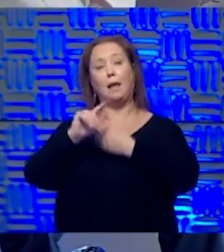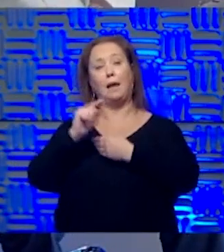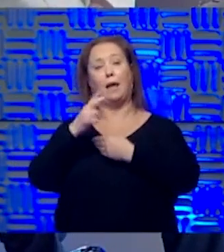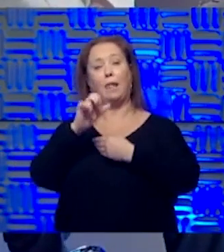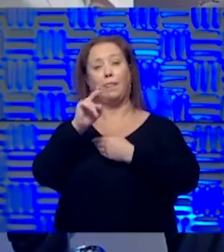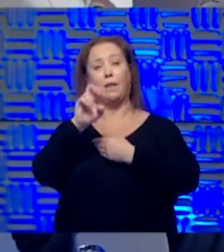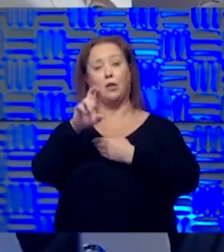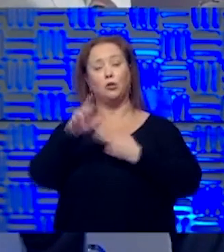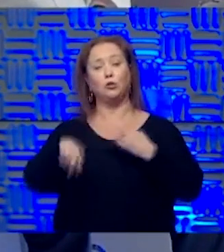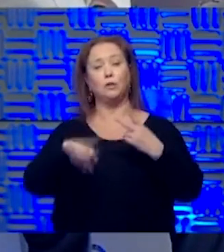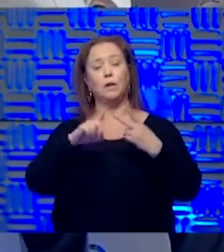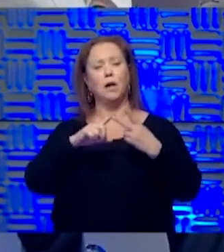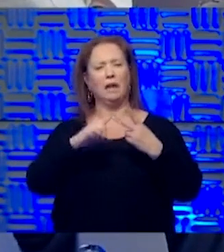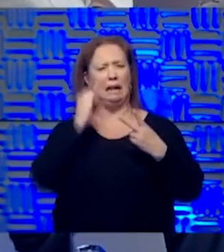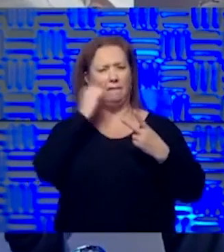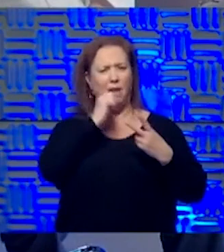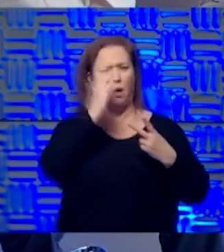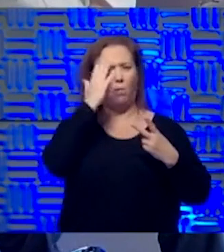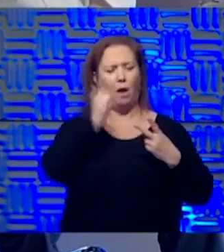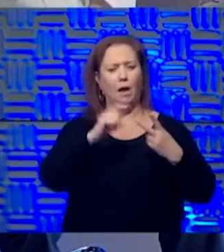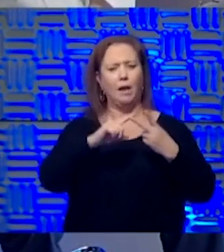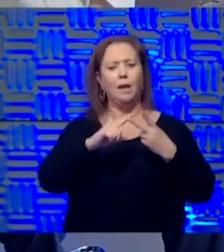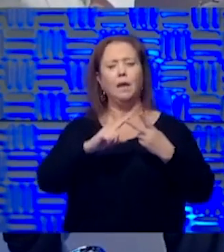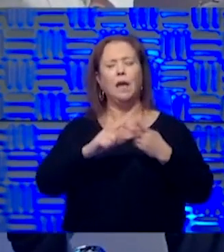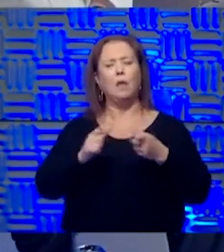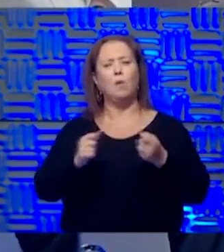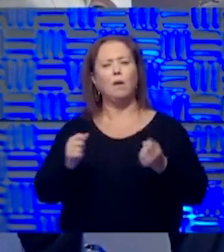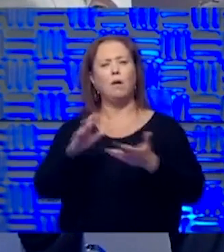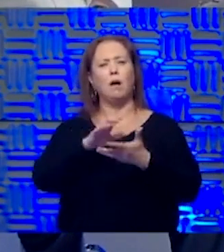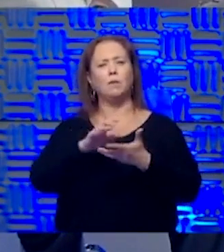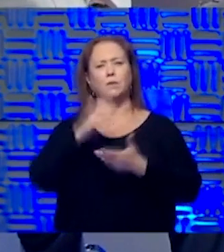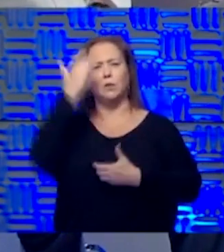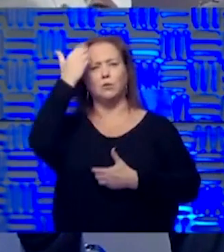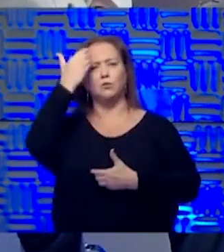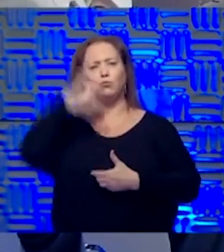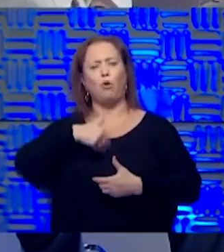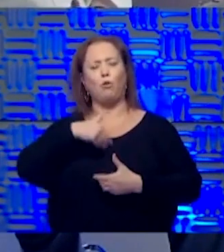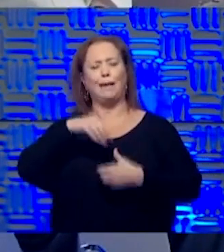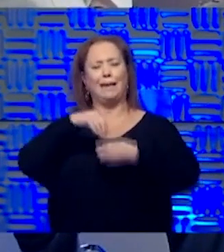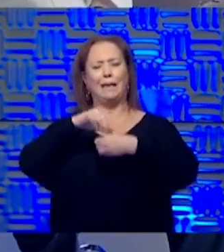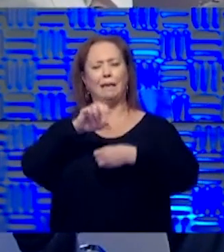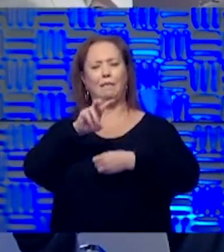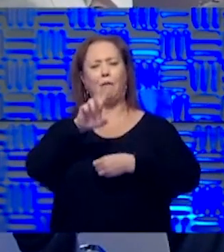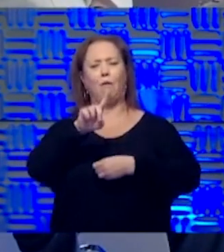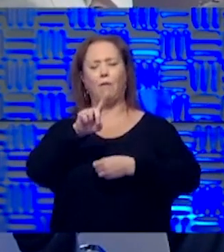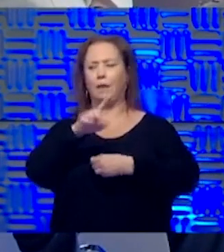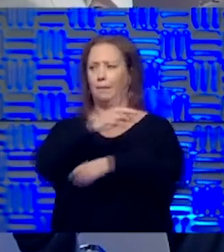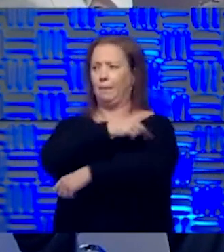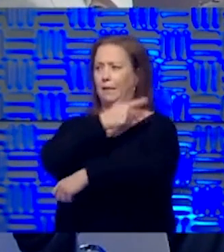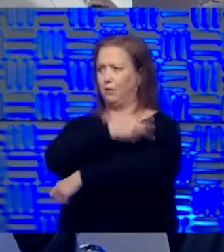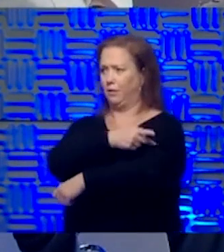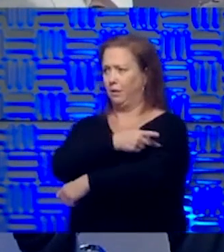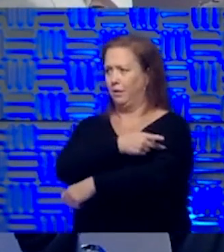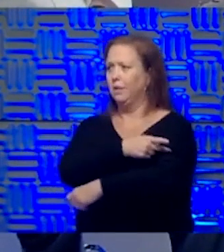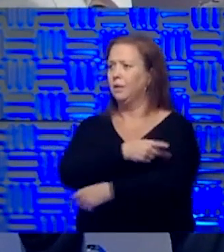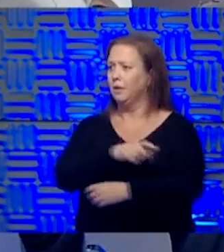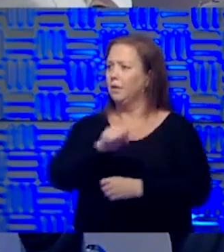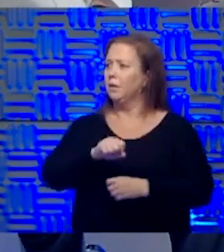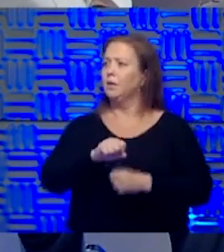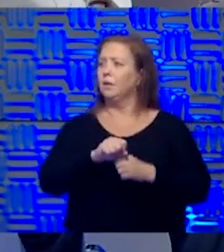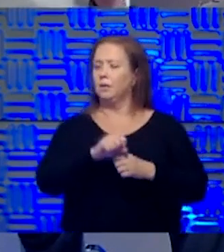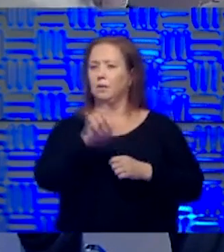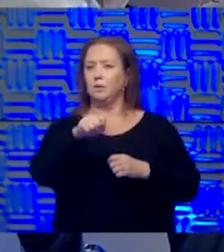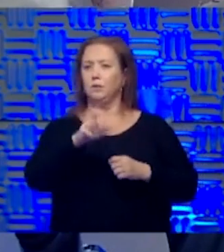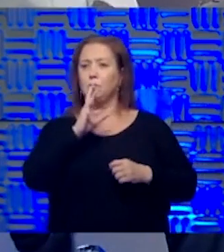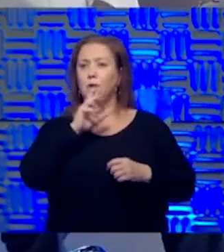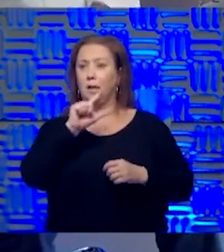And a follow-up, what causes a stroke in COVID patients? All right, let's start with what's causing the stroke, because that's going to turn us over to the question of blood thinners, Colleen.